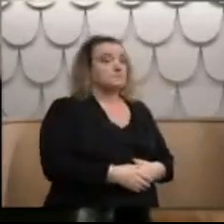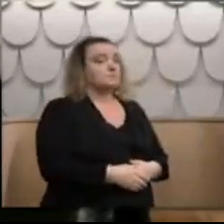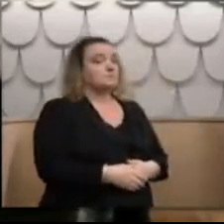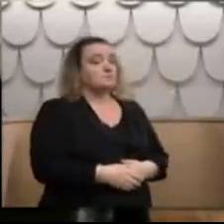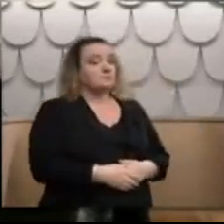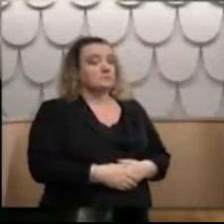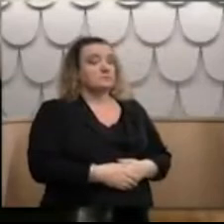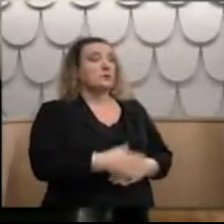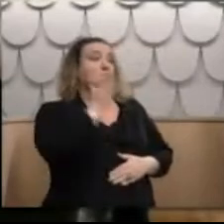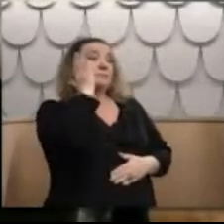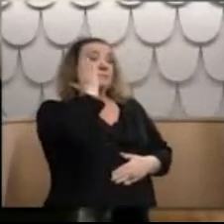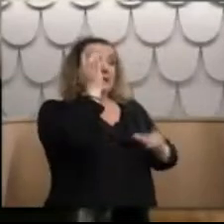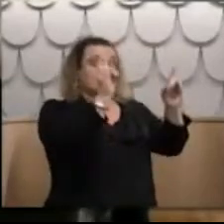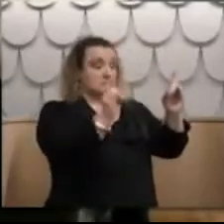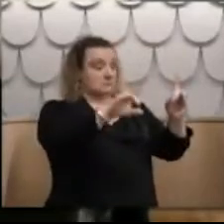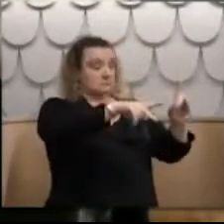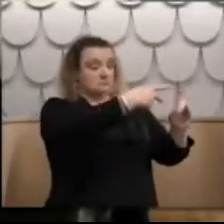They put me on the bed.